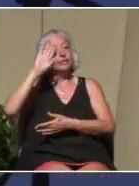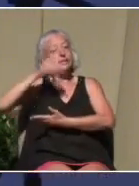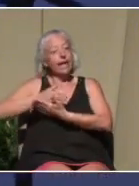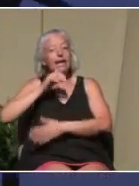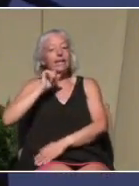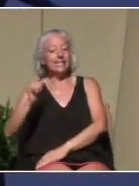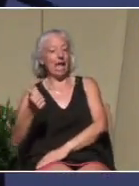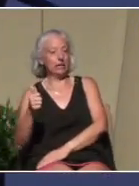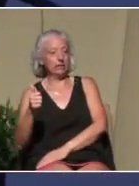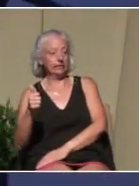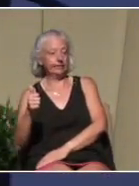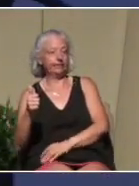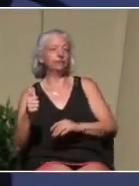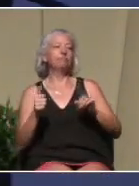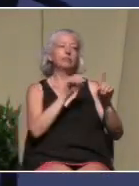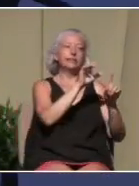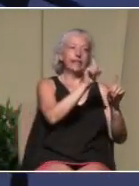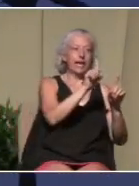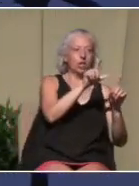Lewis's stepson.